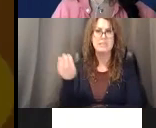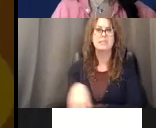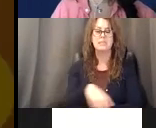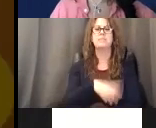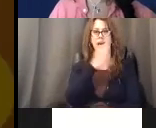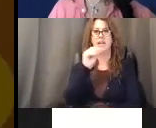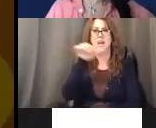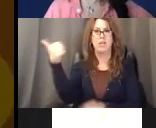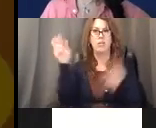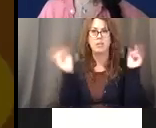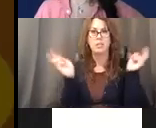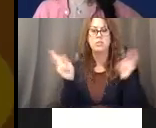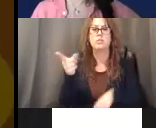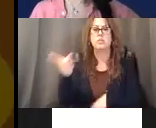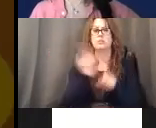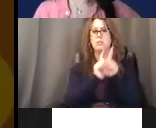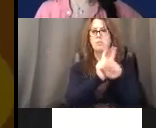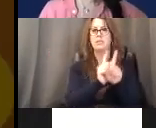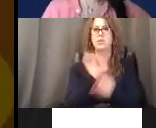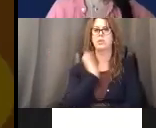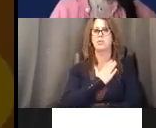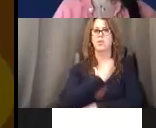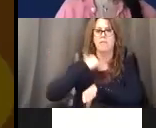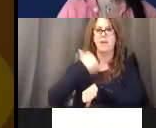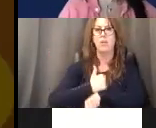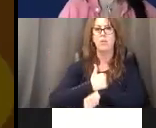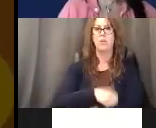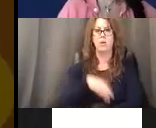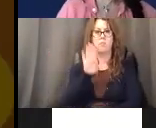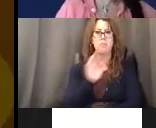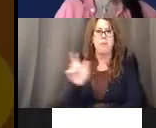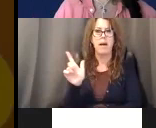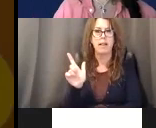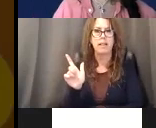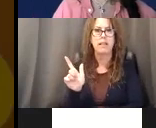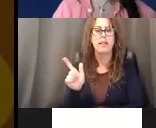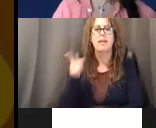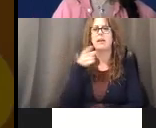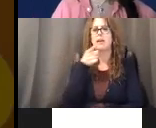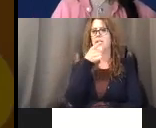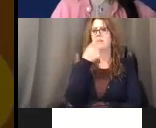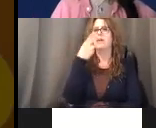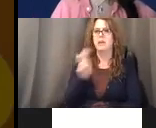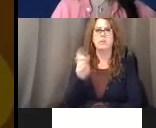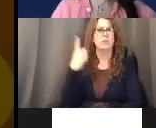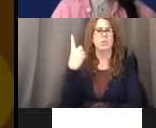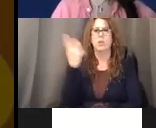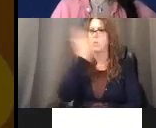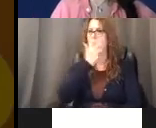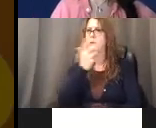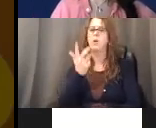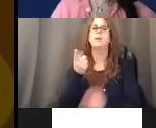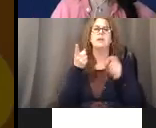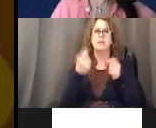James Bell. And we just always, he's one of those names that a lot of people don't know, but he was just one of the many, right, that on whose shoulders we stand,